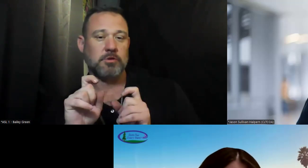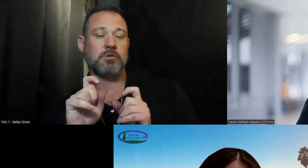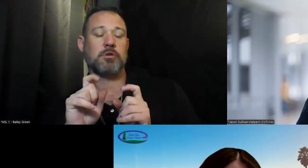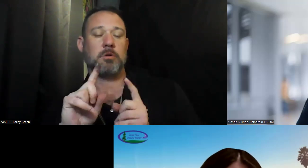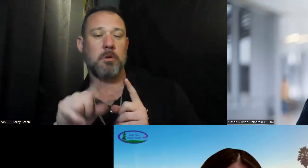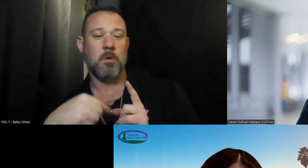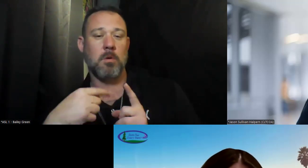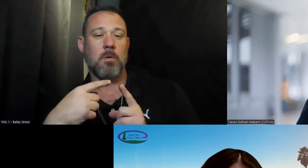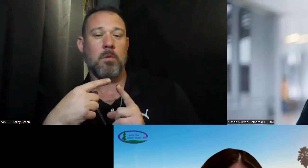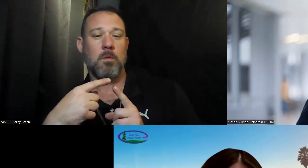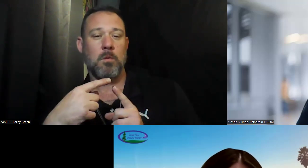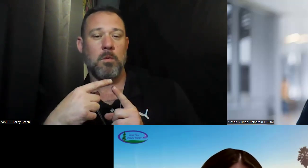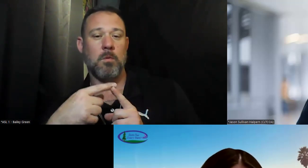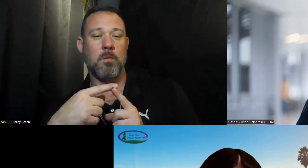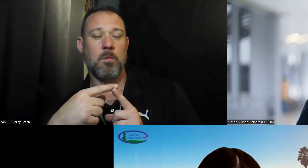when